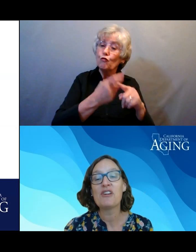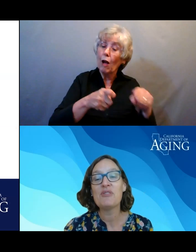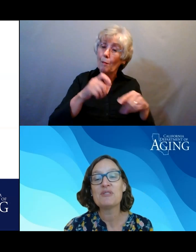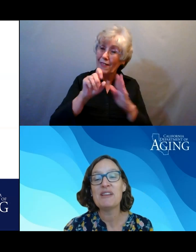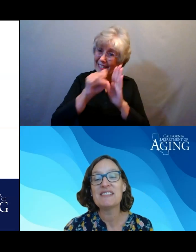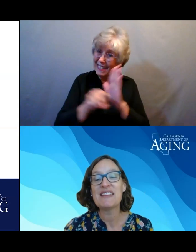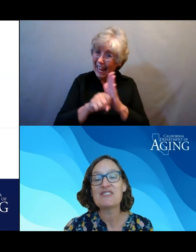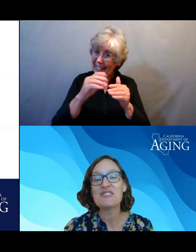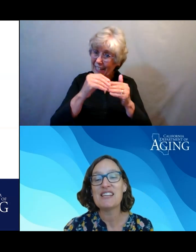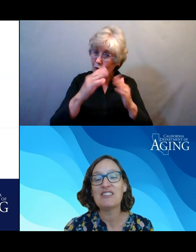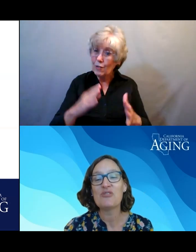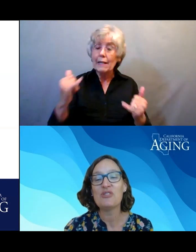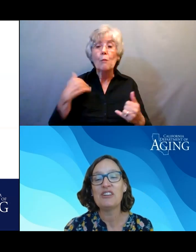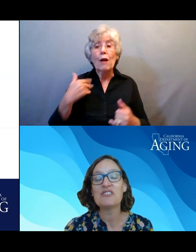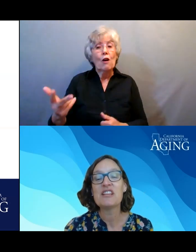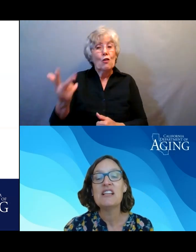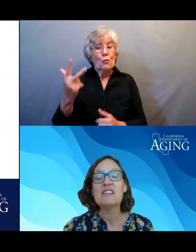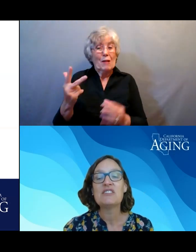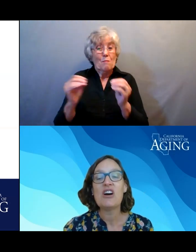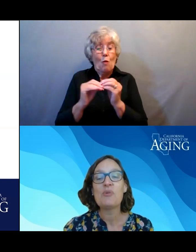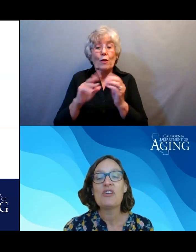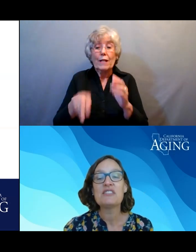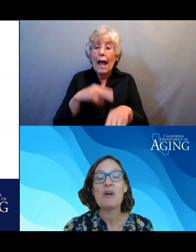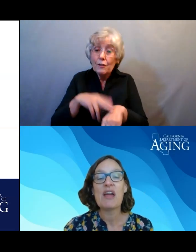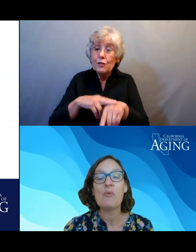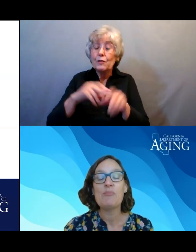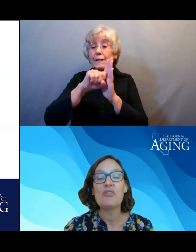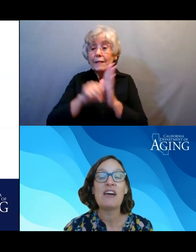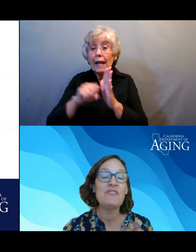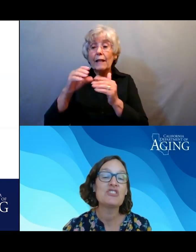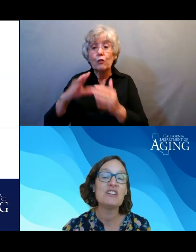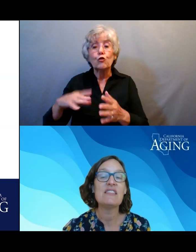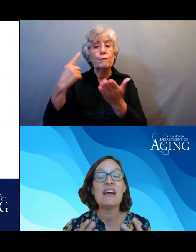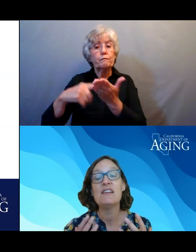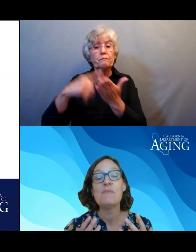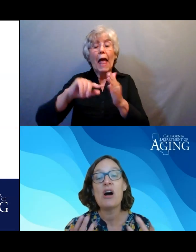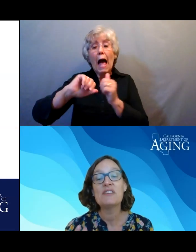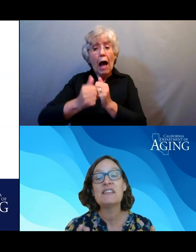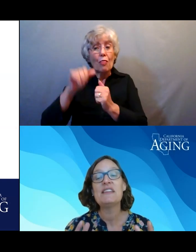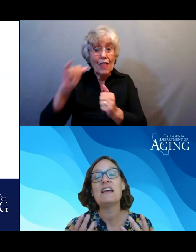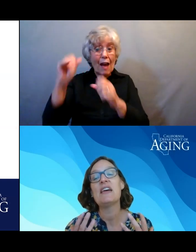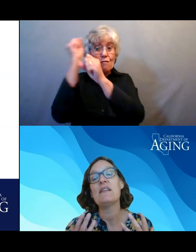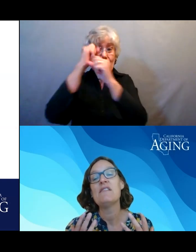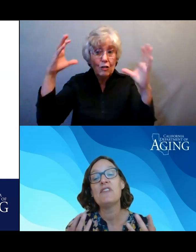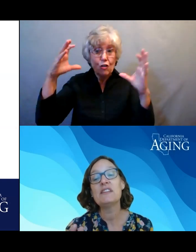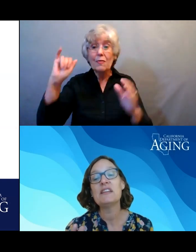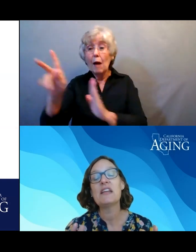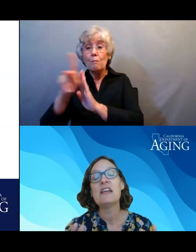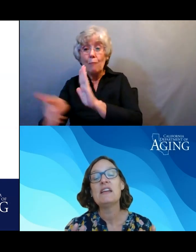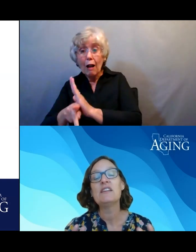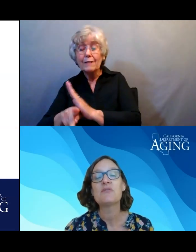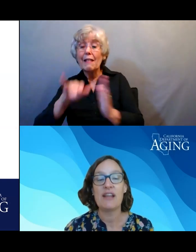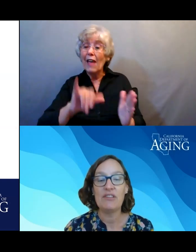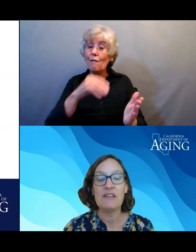3 more of those amazing national, state, and local leaders to talk with us about how we put that vision and that policy and that